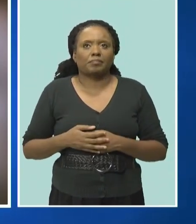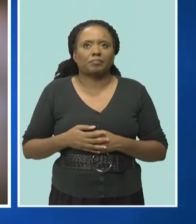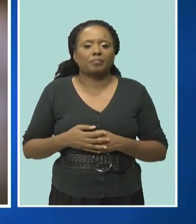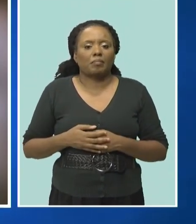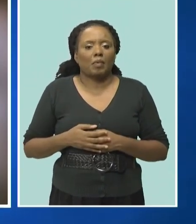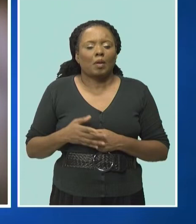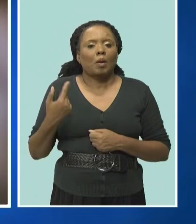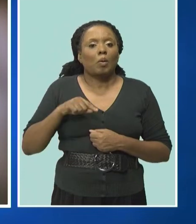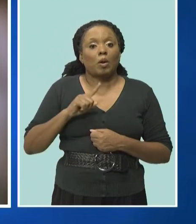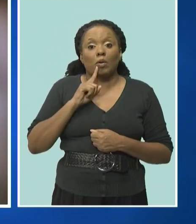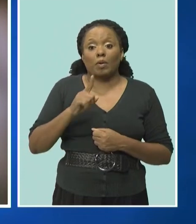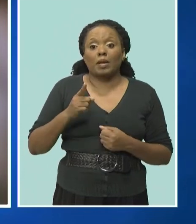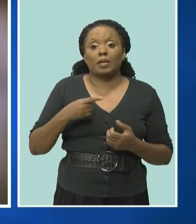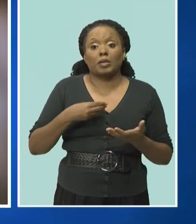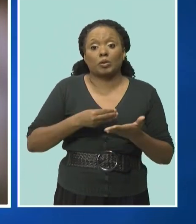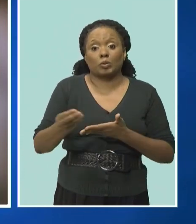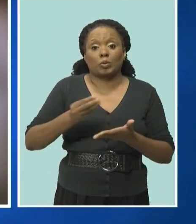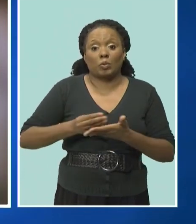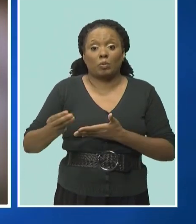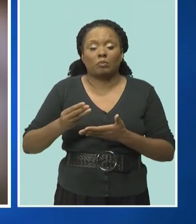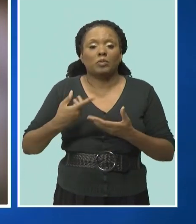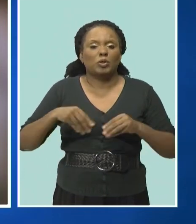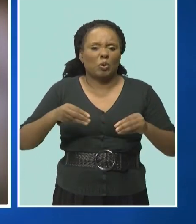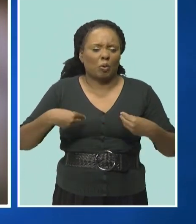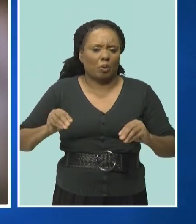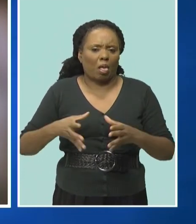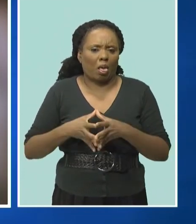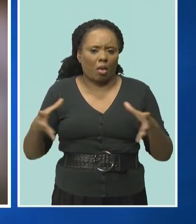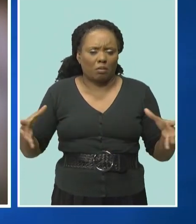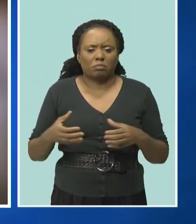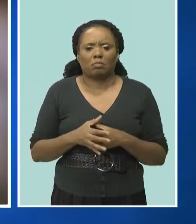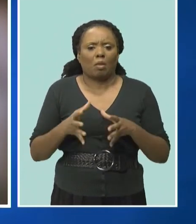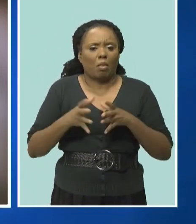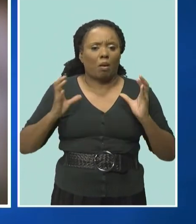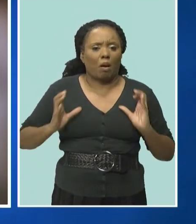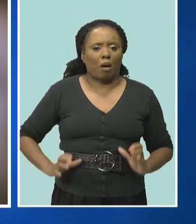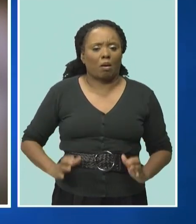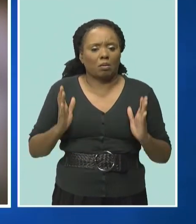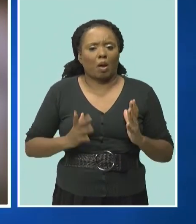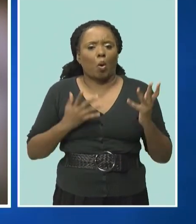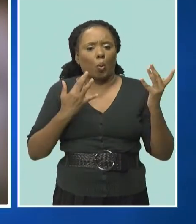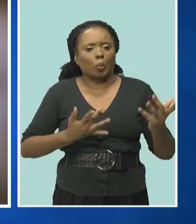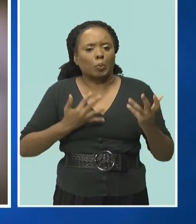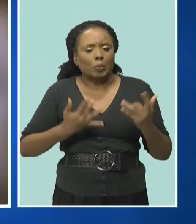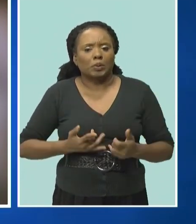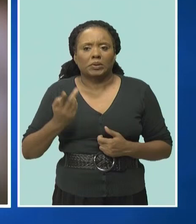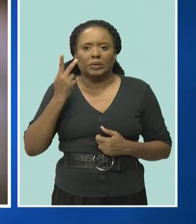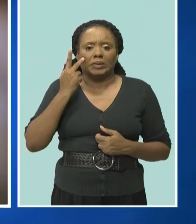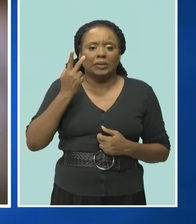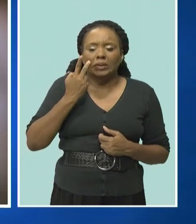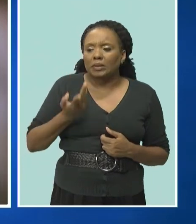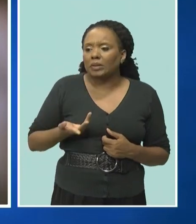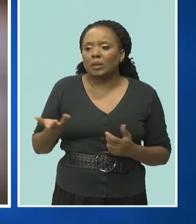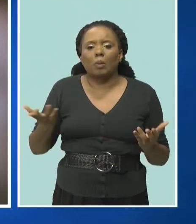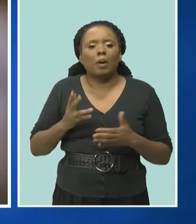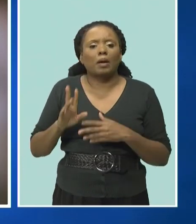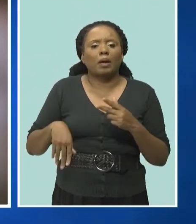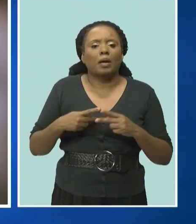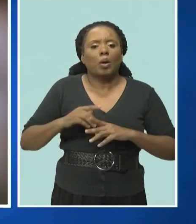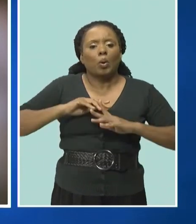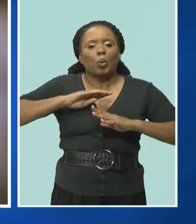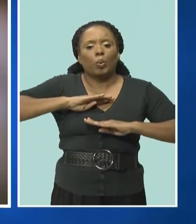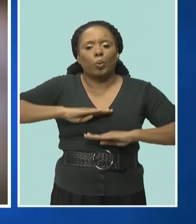September because a lot of customers were waiting to see what relief they would have